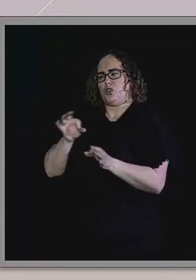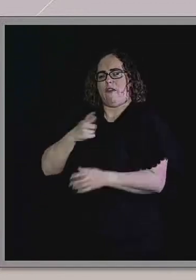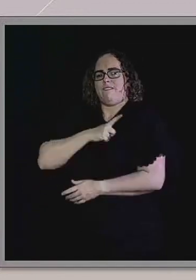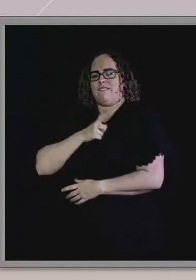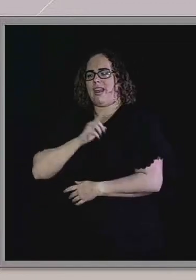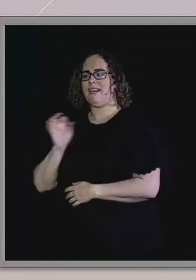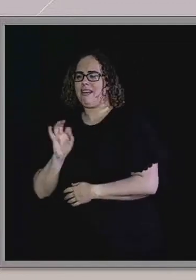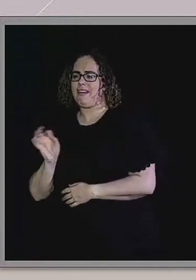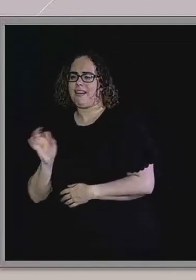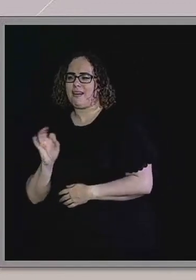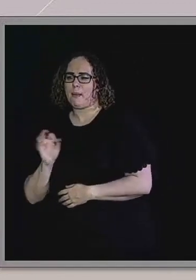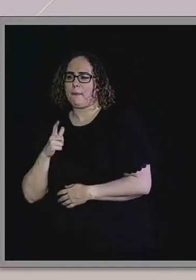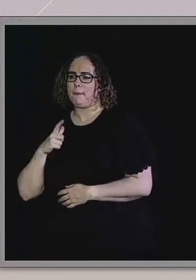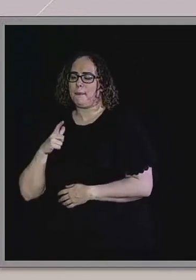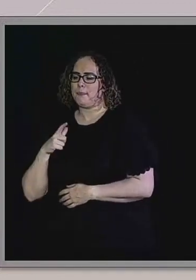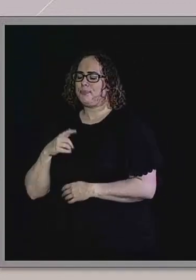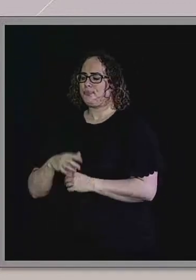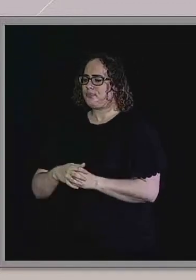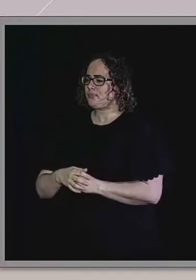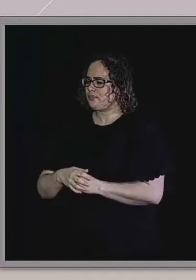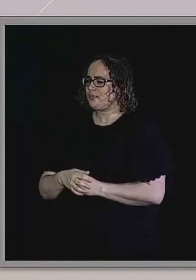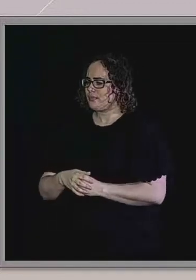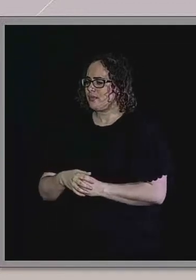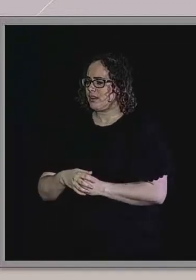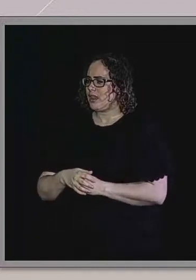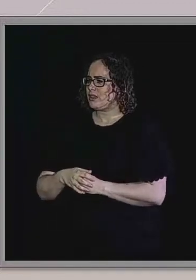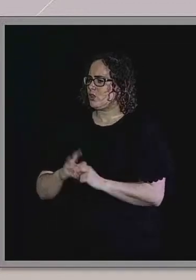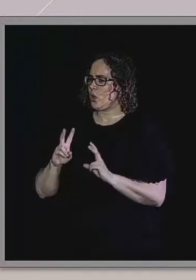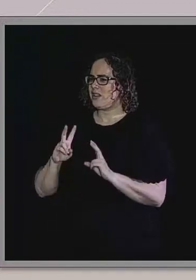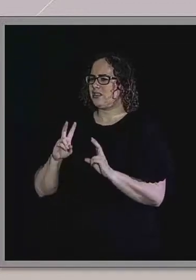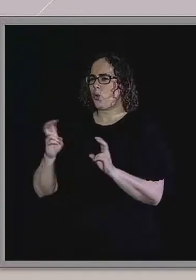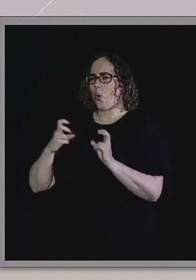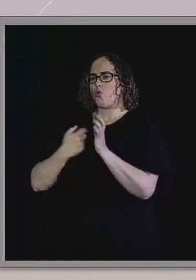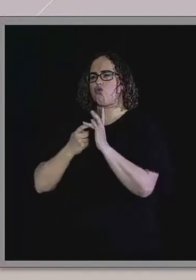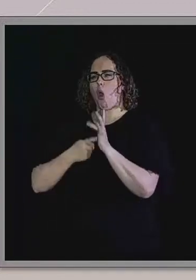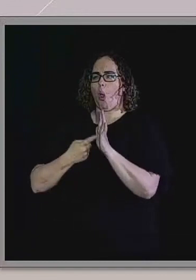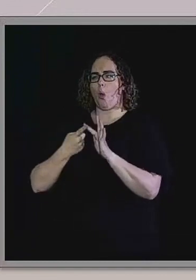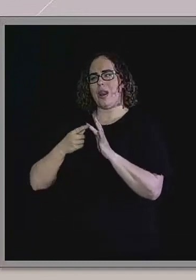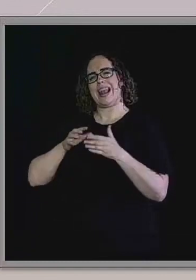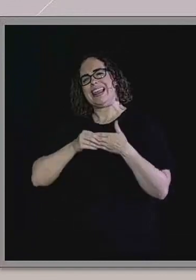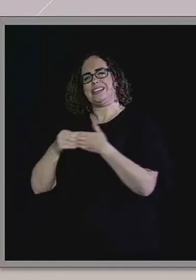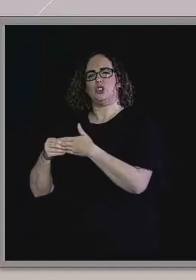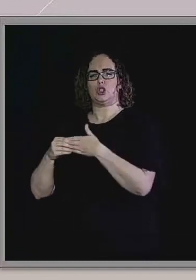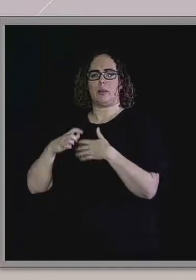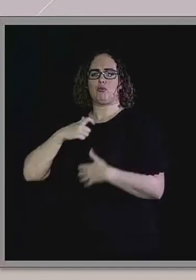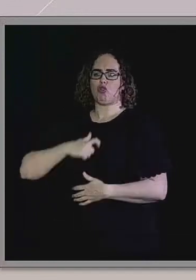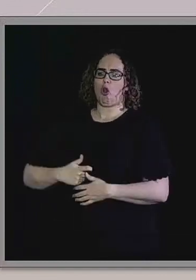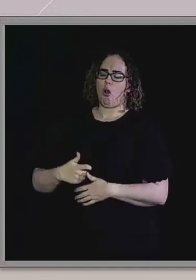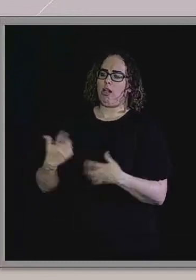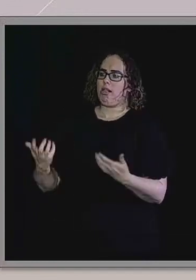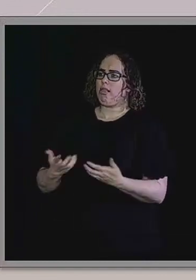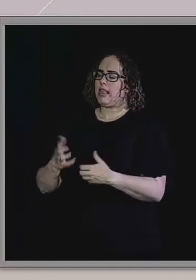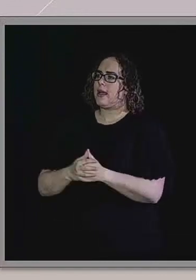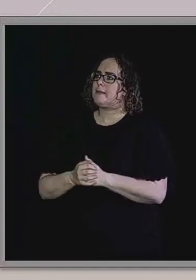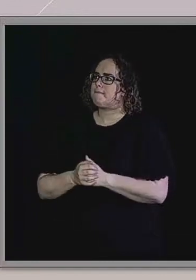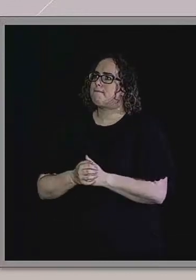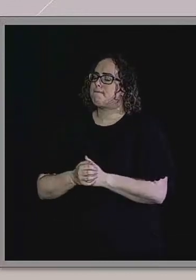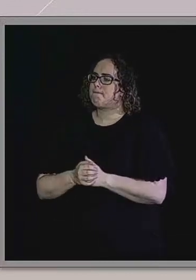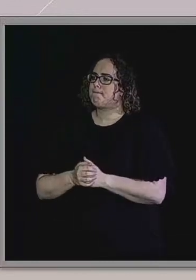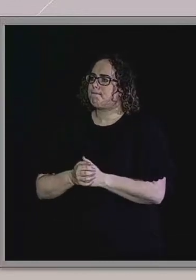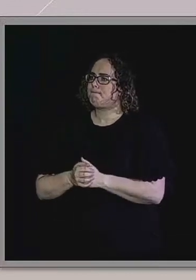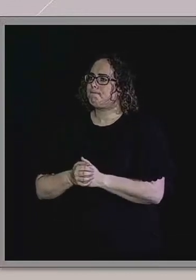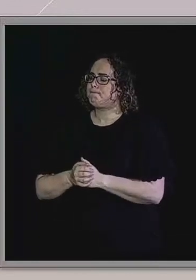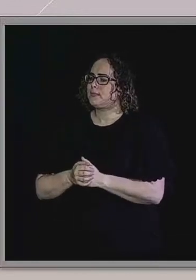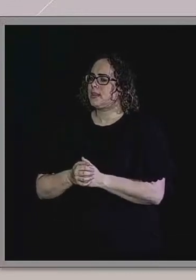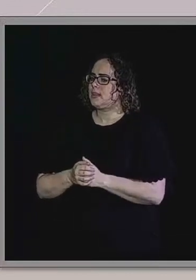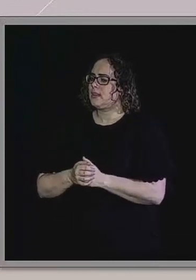of that particular role, right? So I've like I said, I've kind of